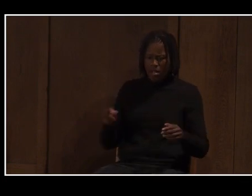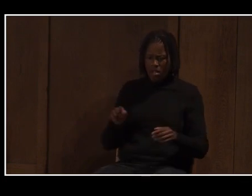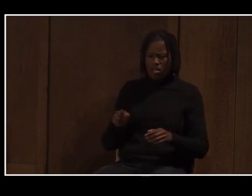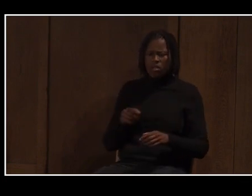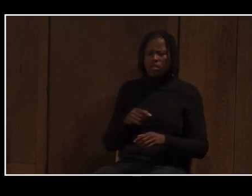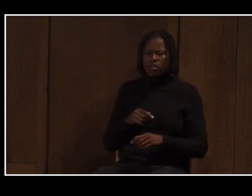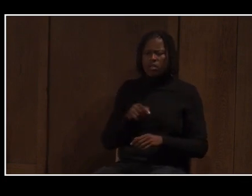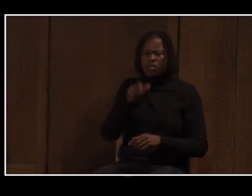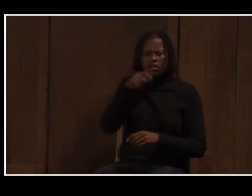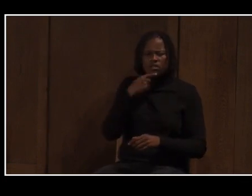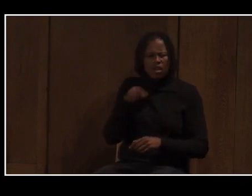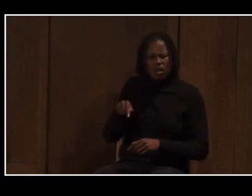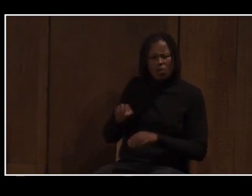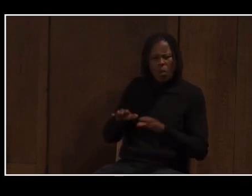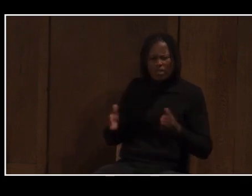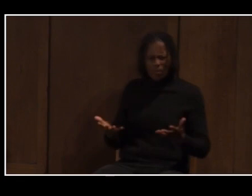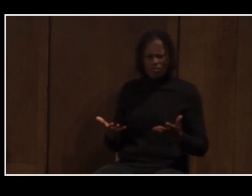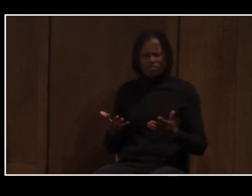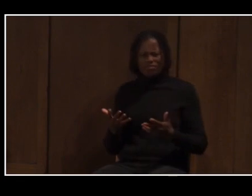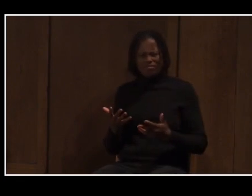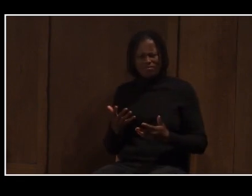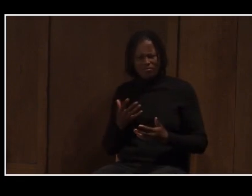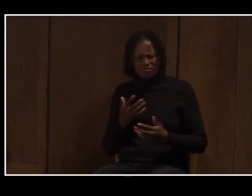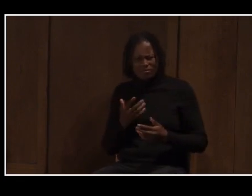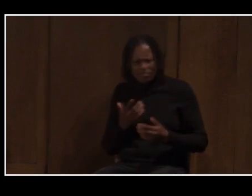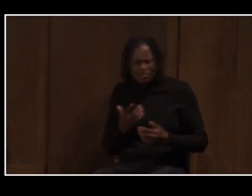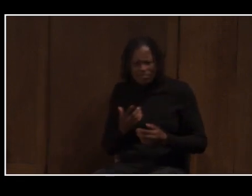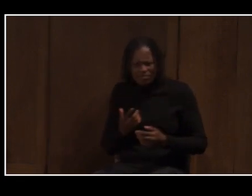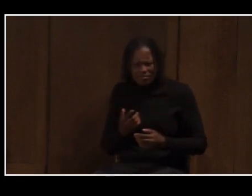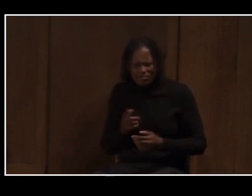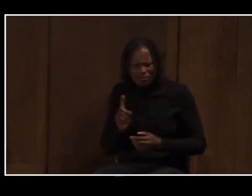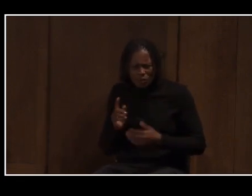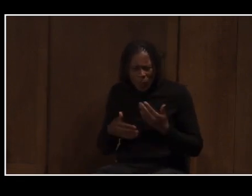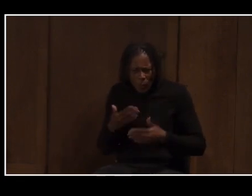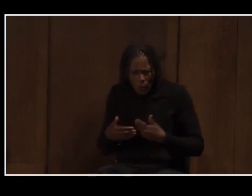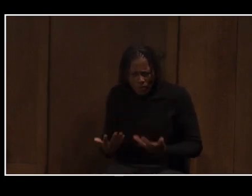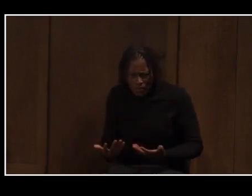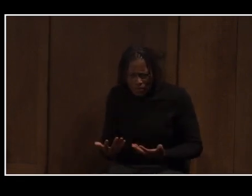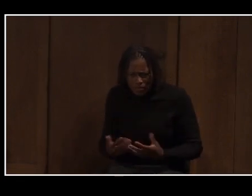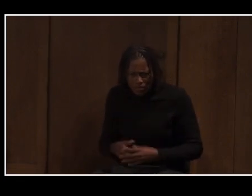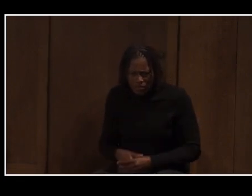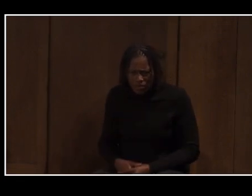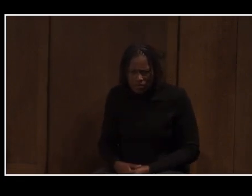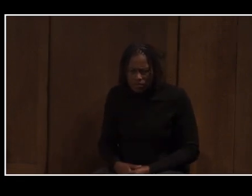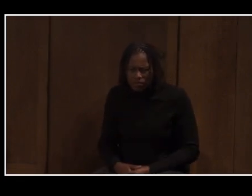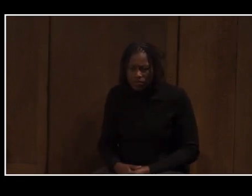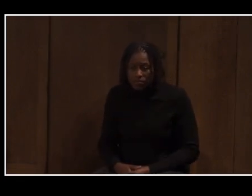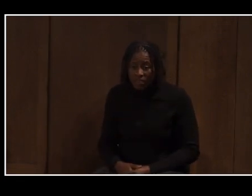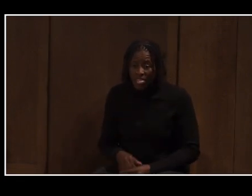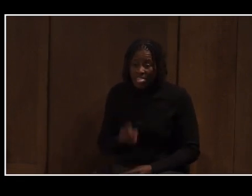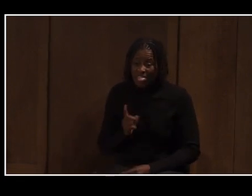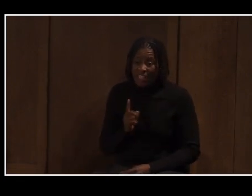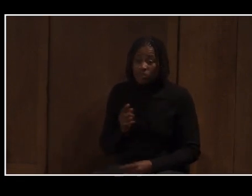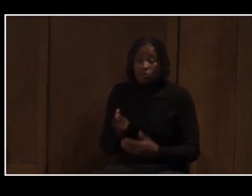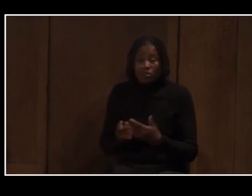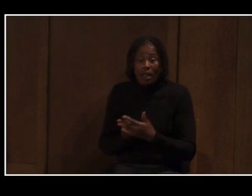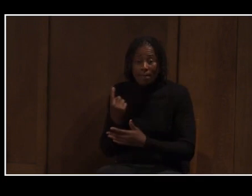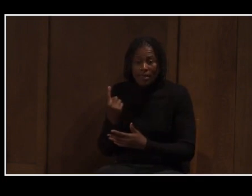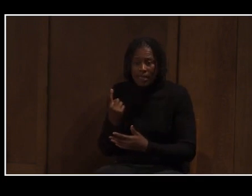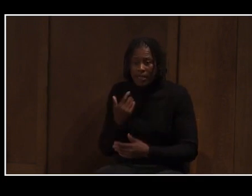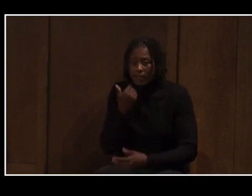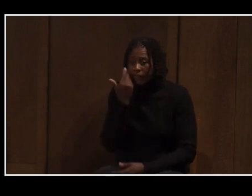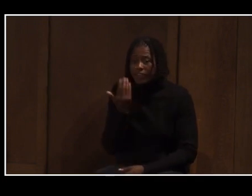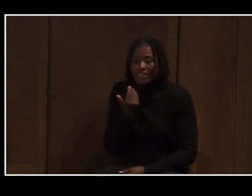there? Like that, you know, like, so, and that's literally what's happening like 100 times a